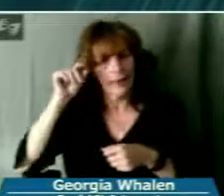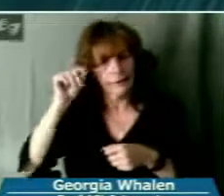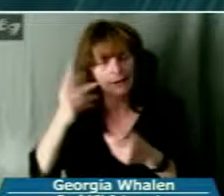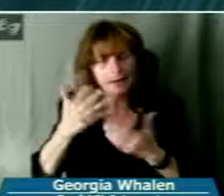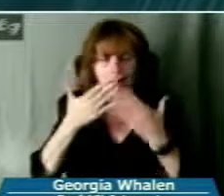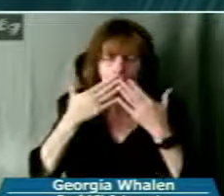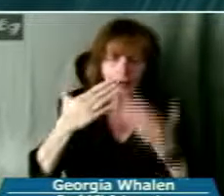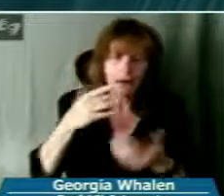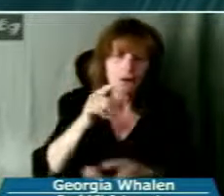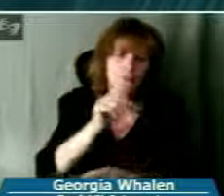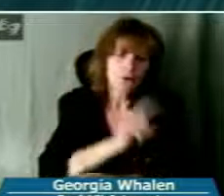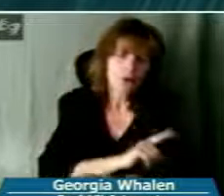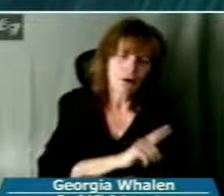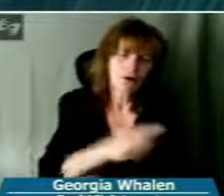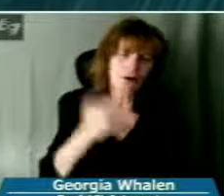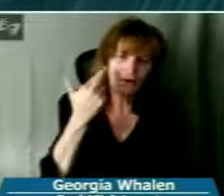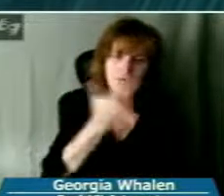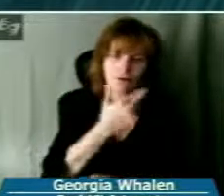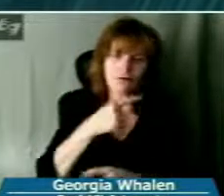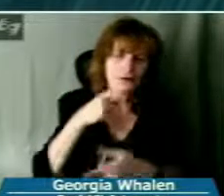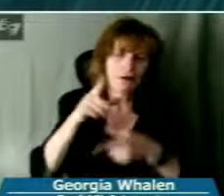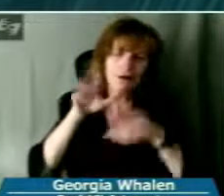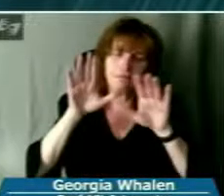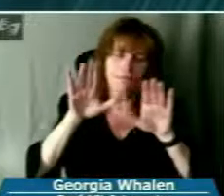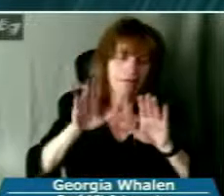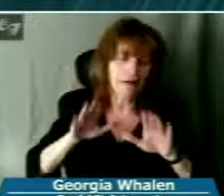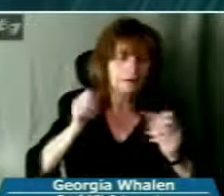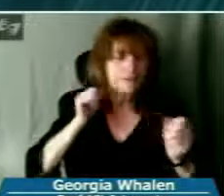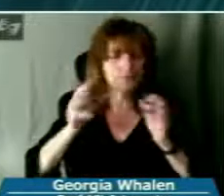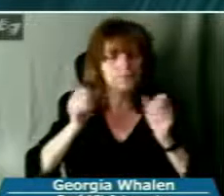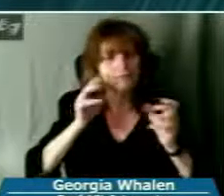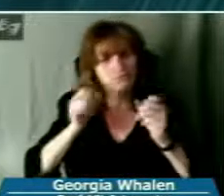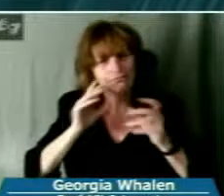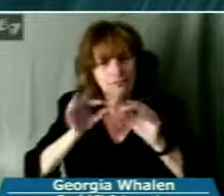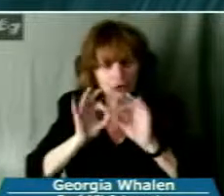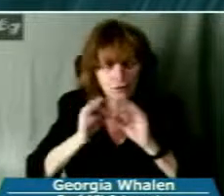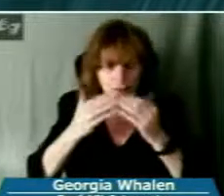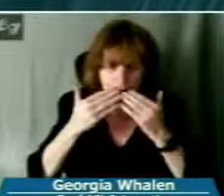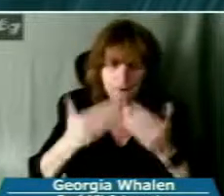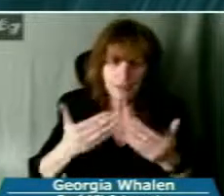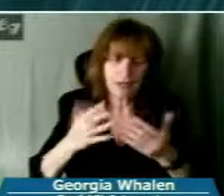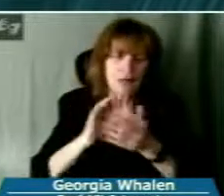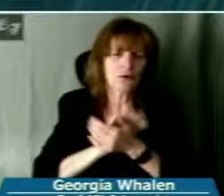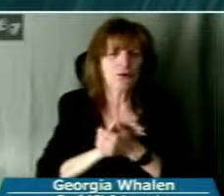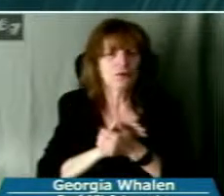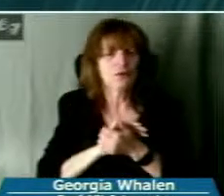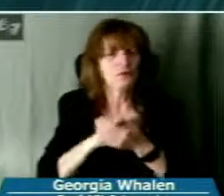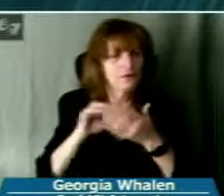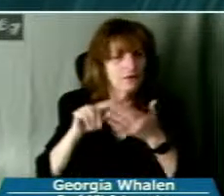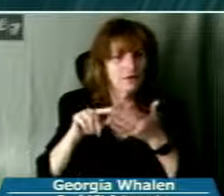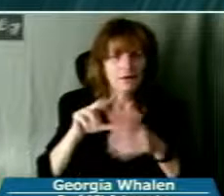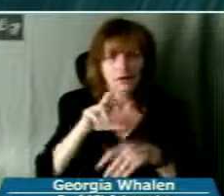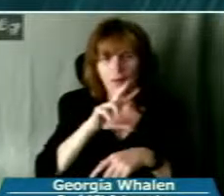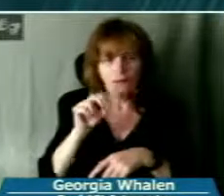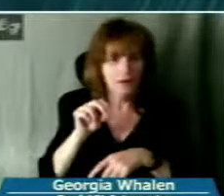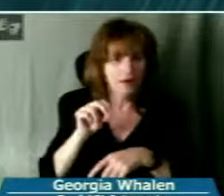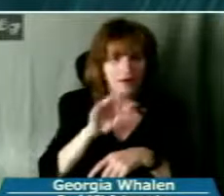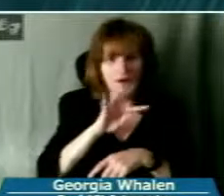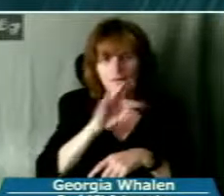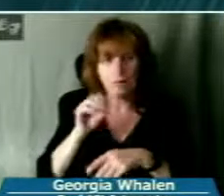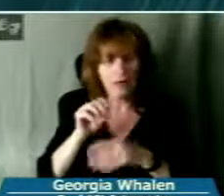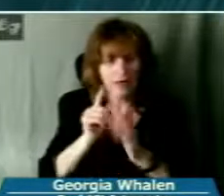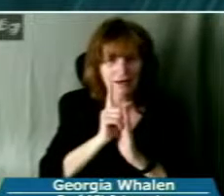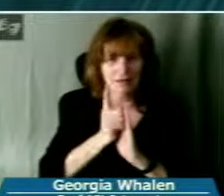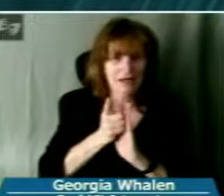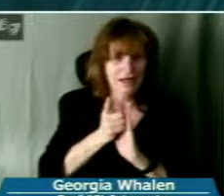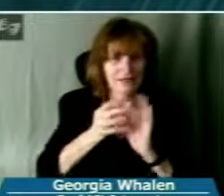and Georgia Whalen, our amazing American Sign Language interpreters and 30 or 45 minute workout leaders.